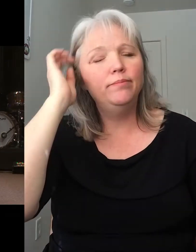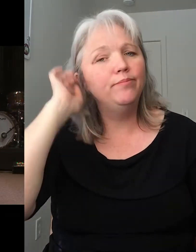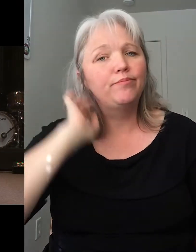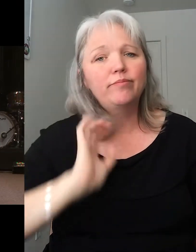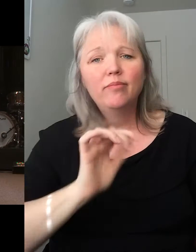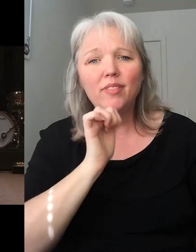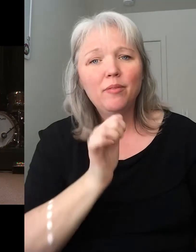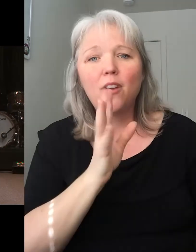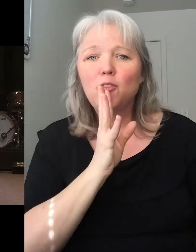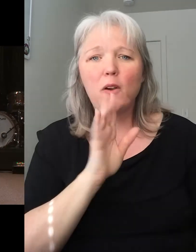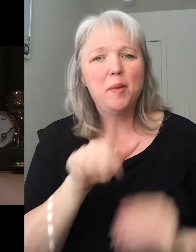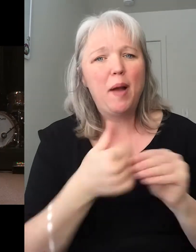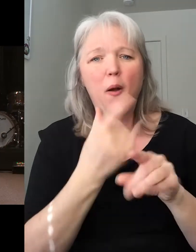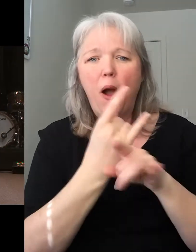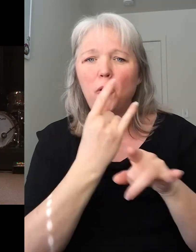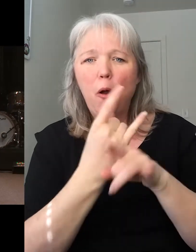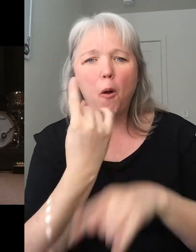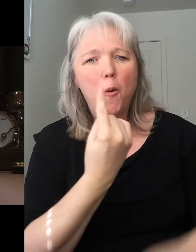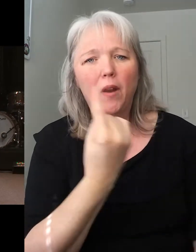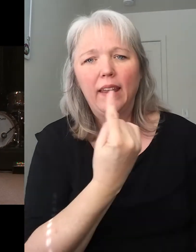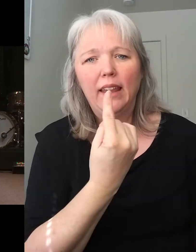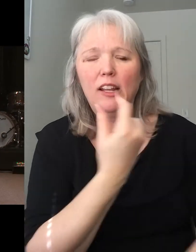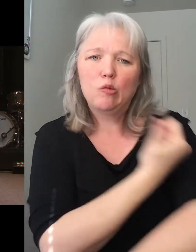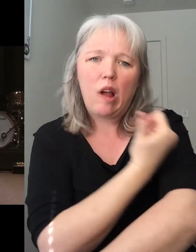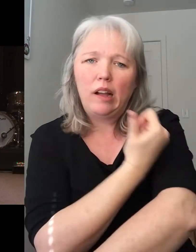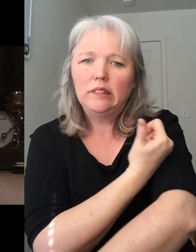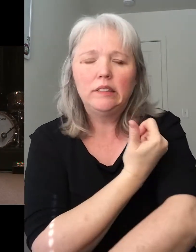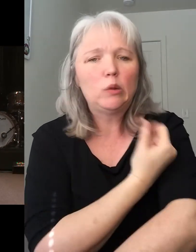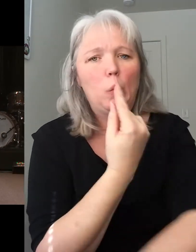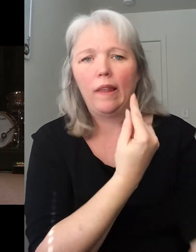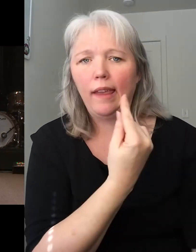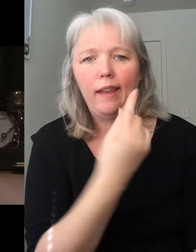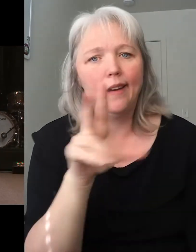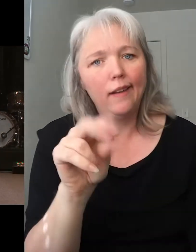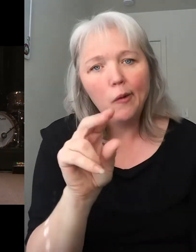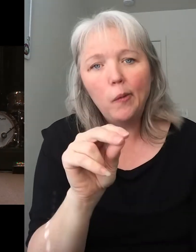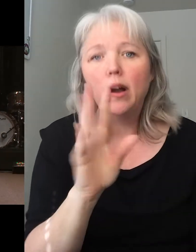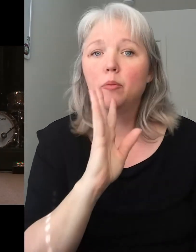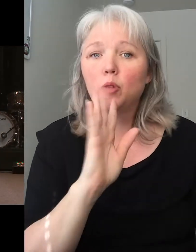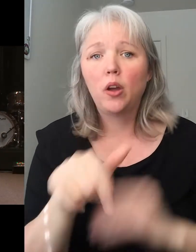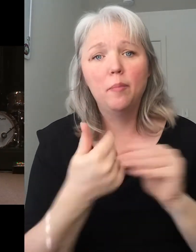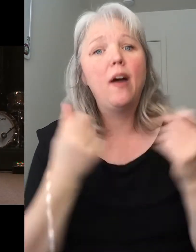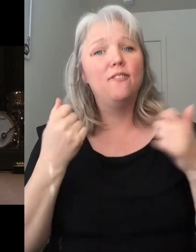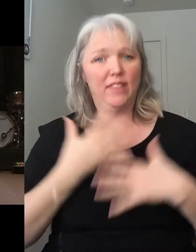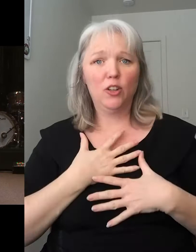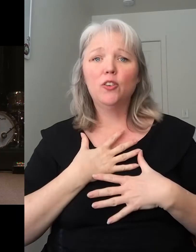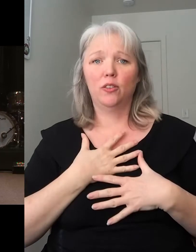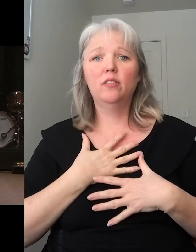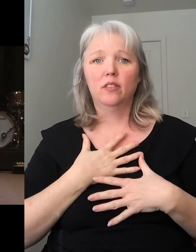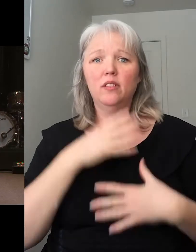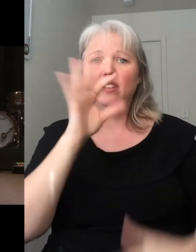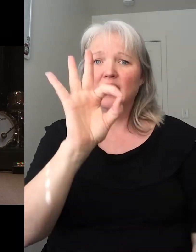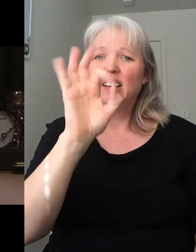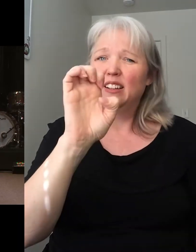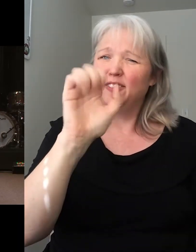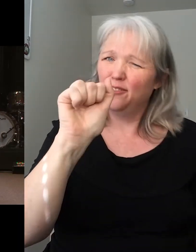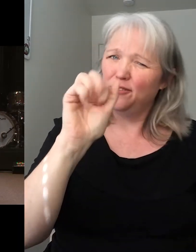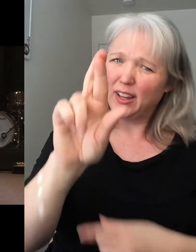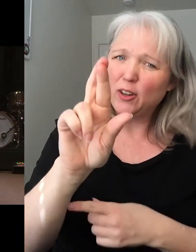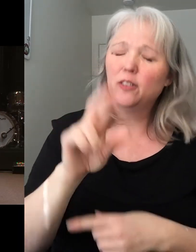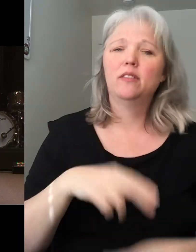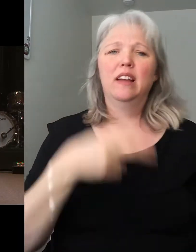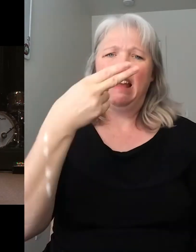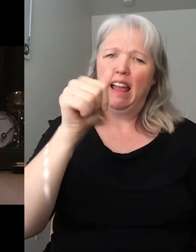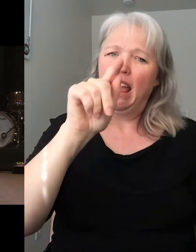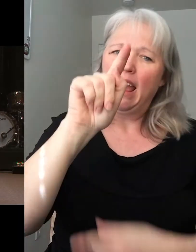I'm not just talking about alcohol. I'm not talking about drugs. I'm talking about fear. I'm